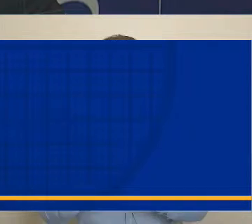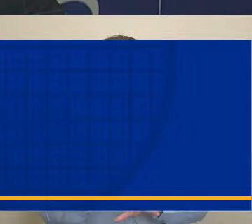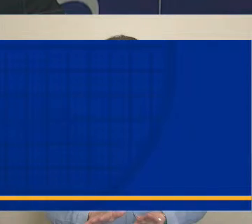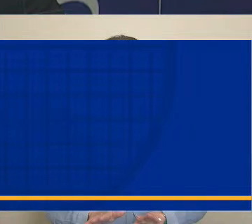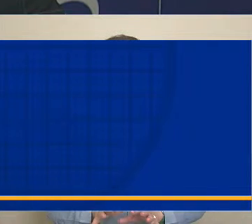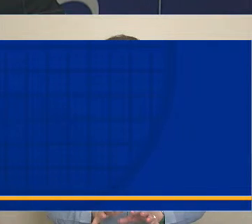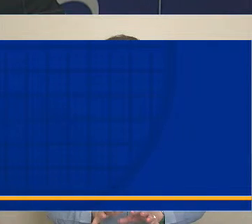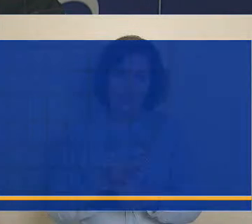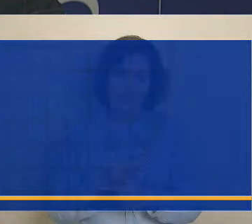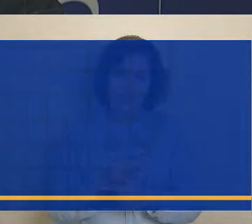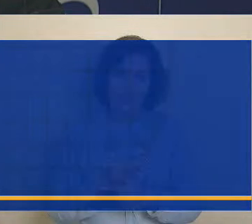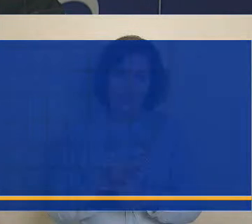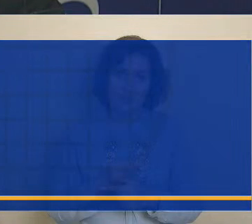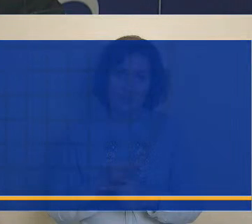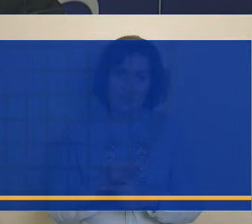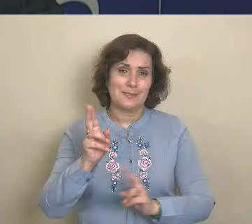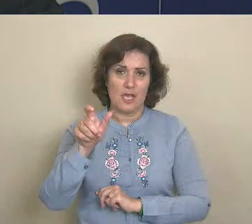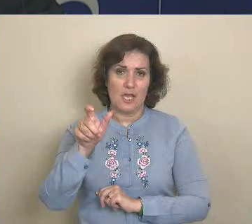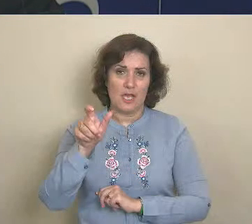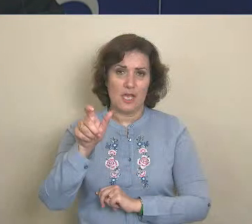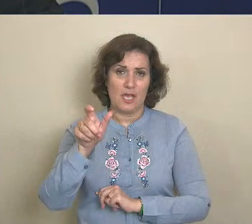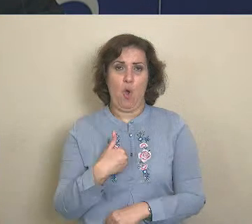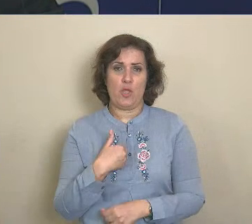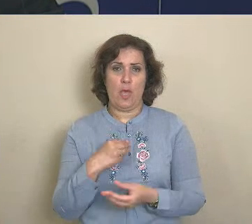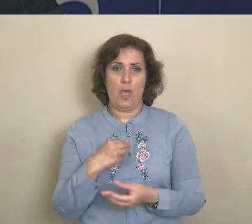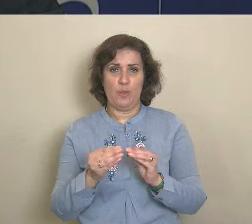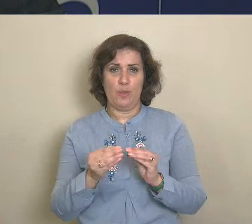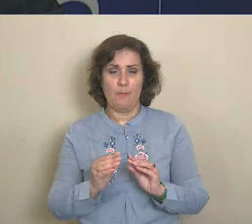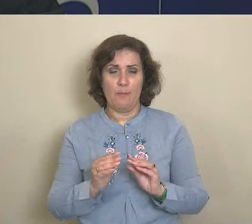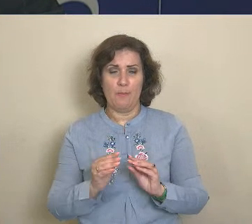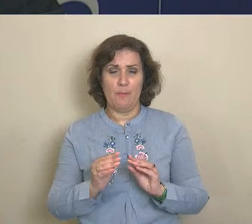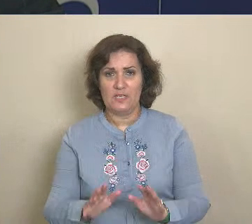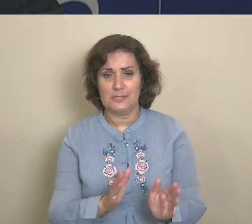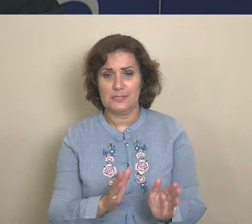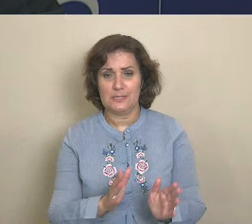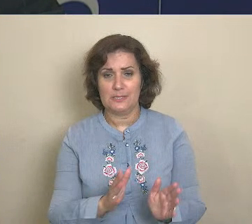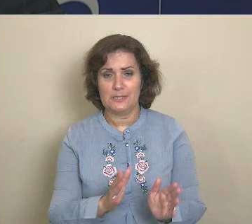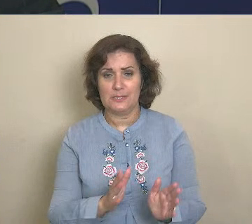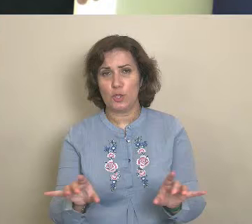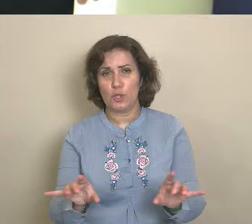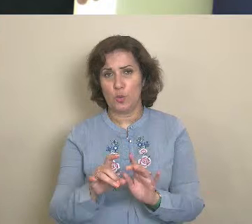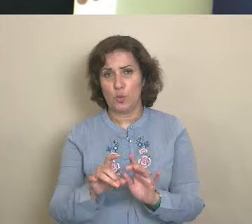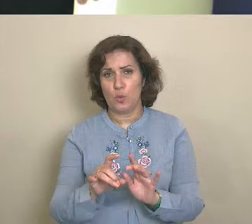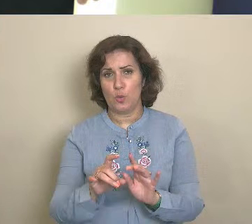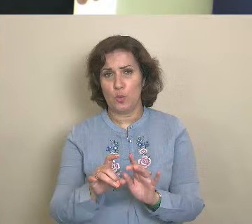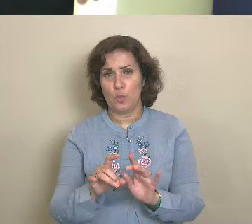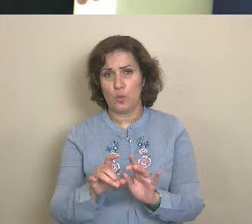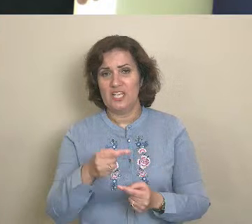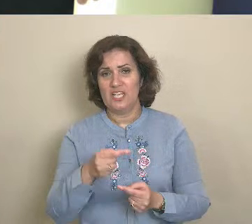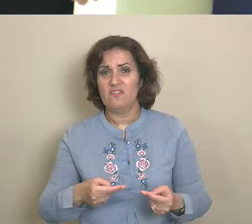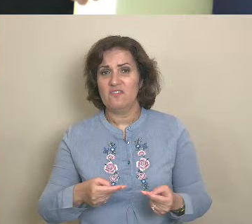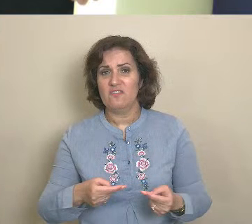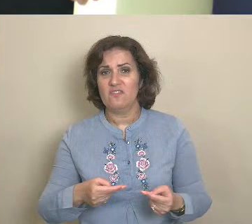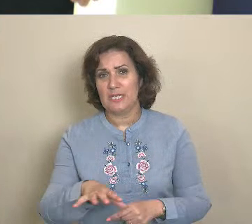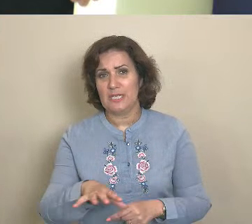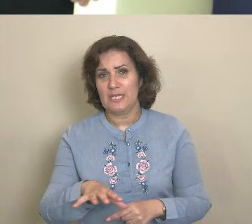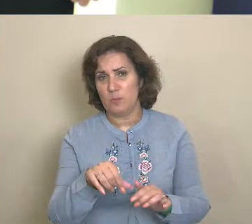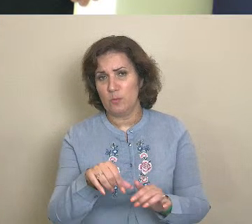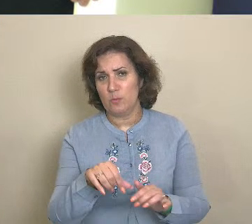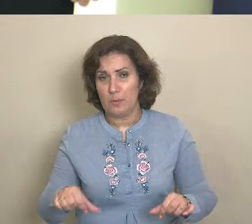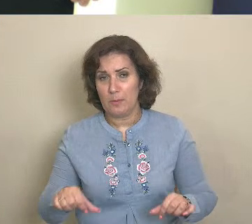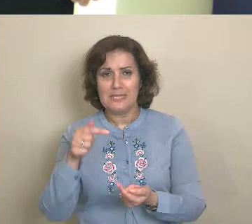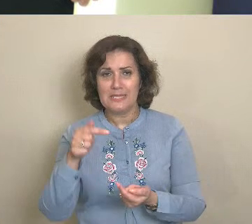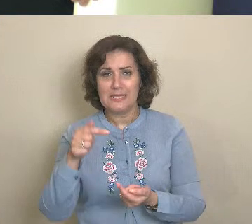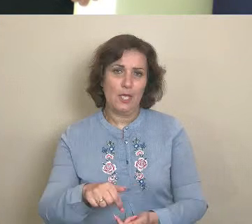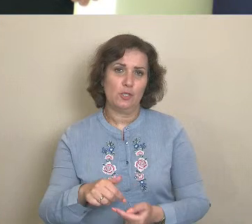normally does. So, well, as an applicant, as a complainant, I myself should interpret law to